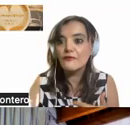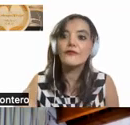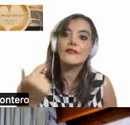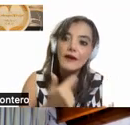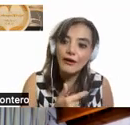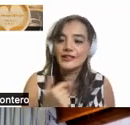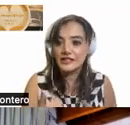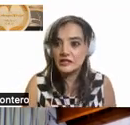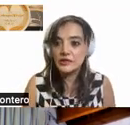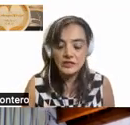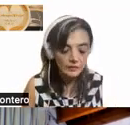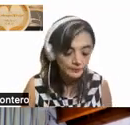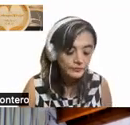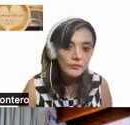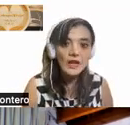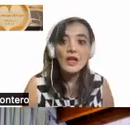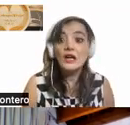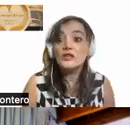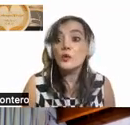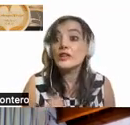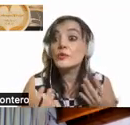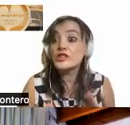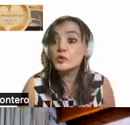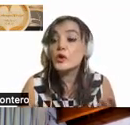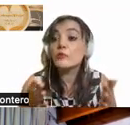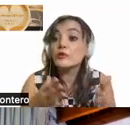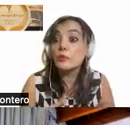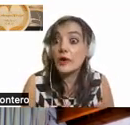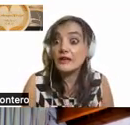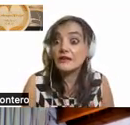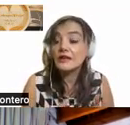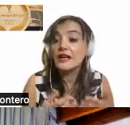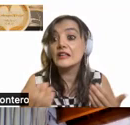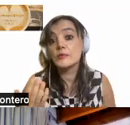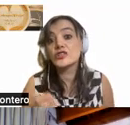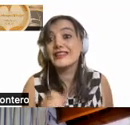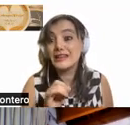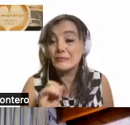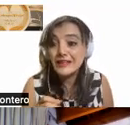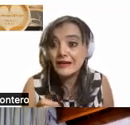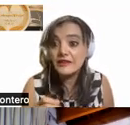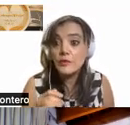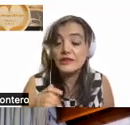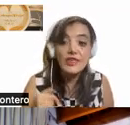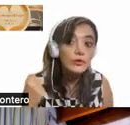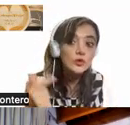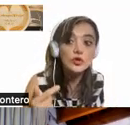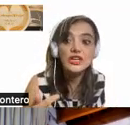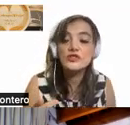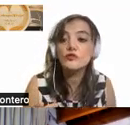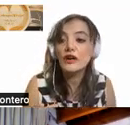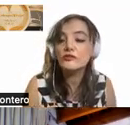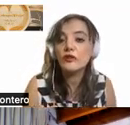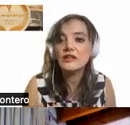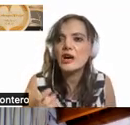the liver, the heart, et cetera, et cetera. So what do we do to help the brain, especially the amygdala, the one that throws